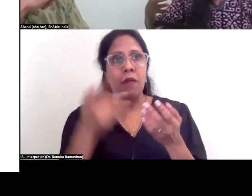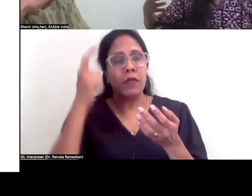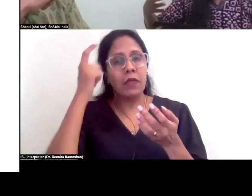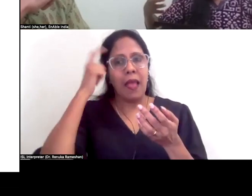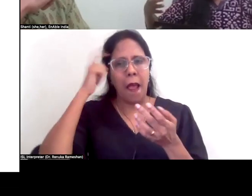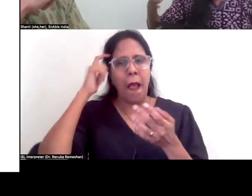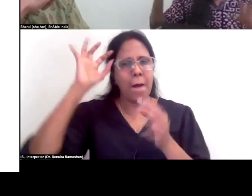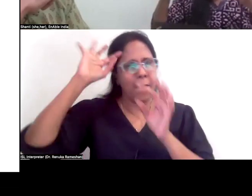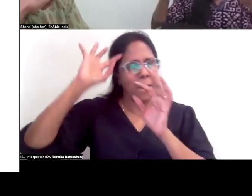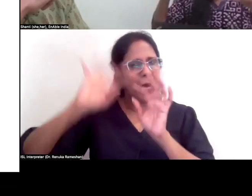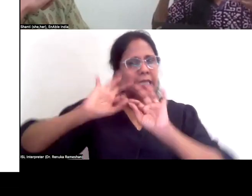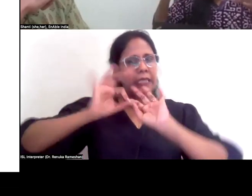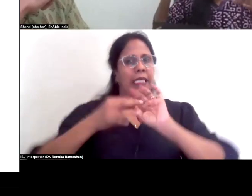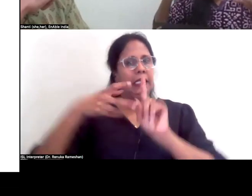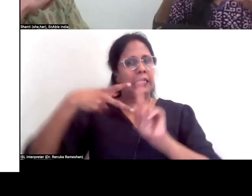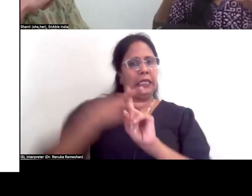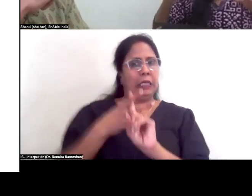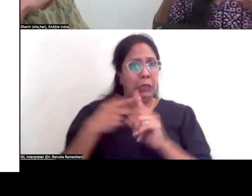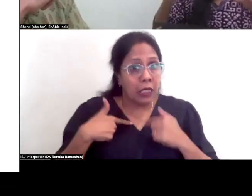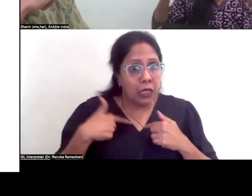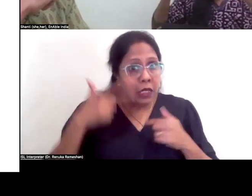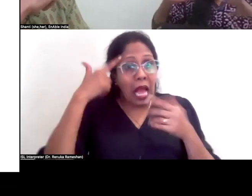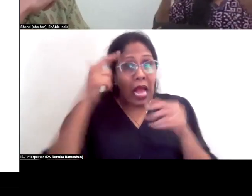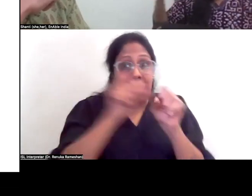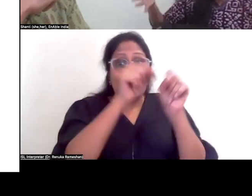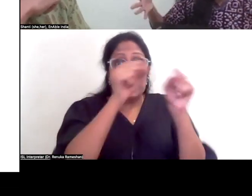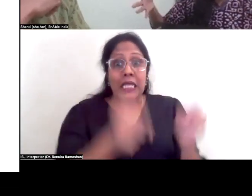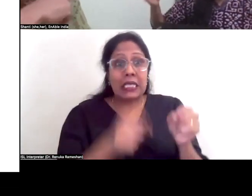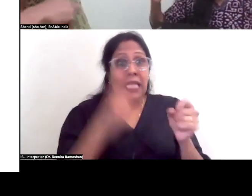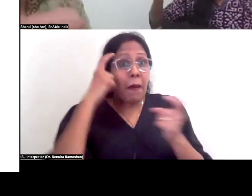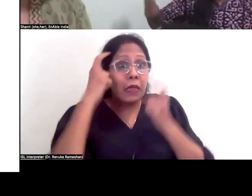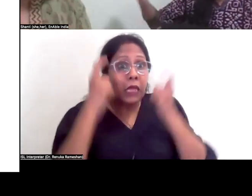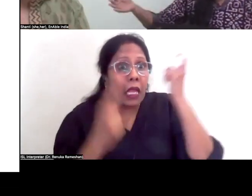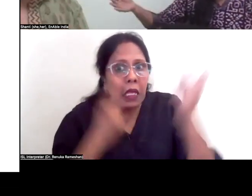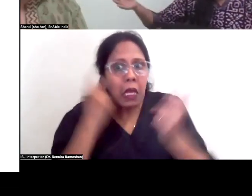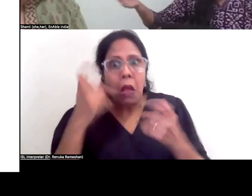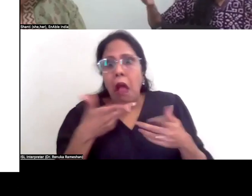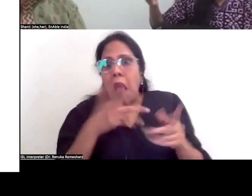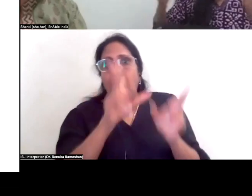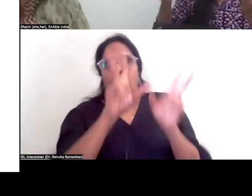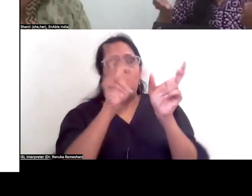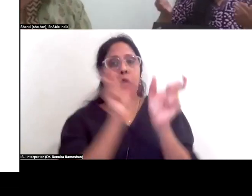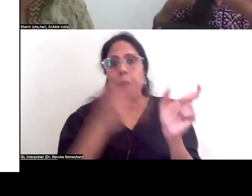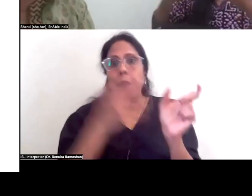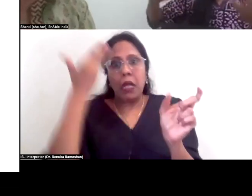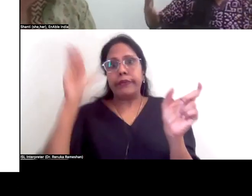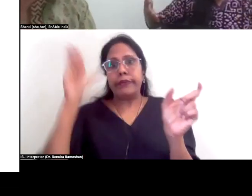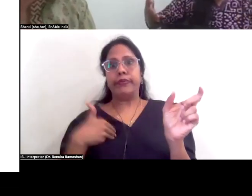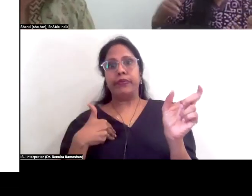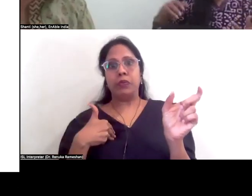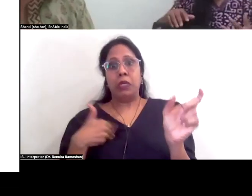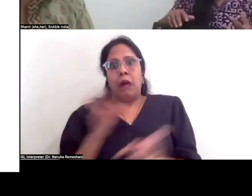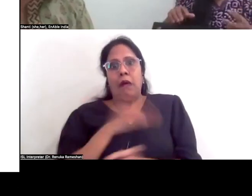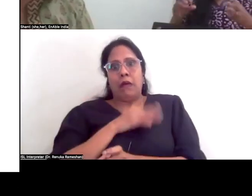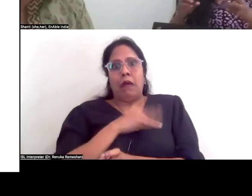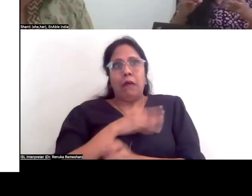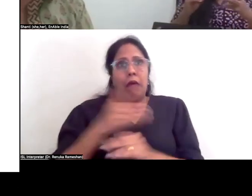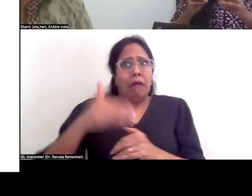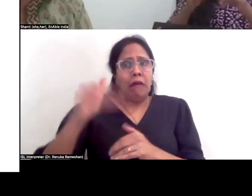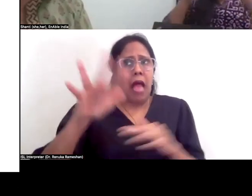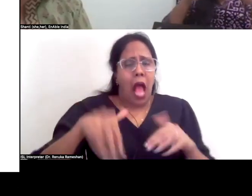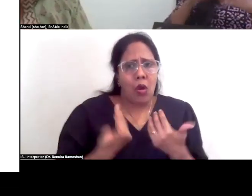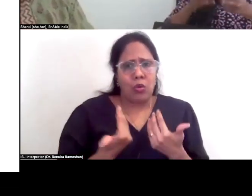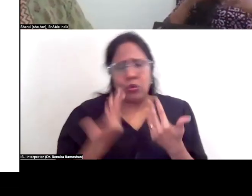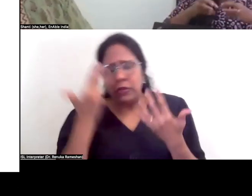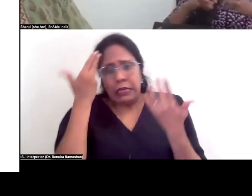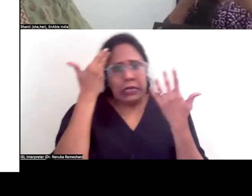I came in was, it's like, oh my God, system thinking, it's a very honest fear of unknown. It's already a big word. Yeah. Don't know how we will go about it. But